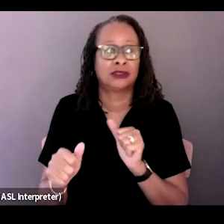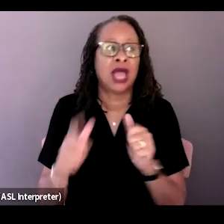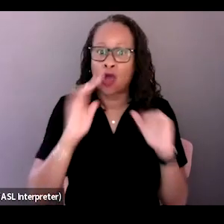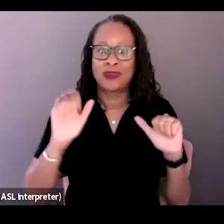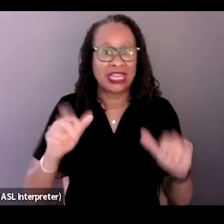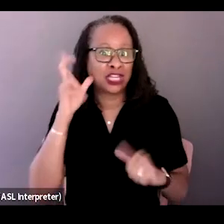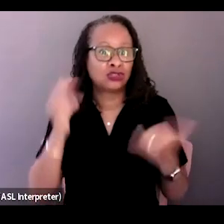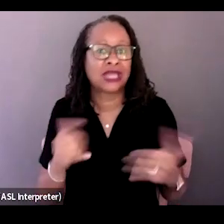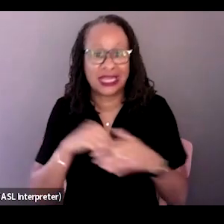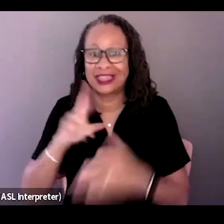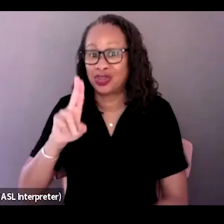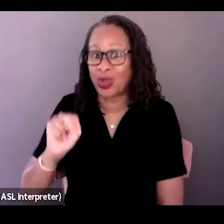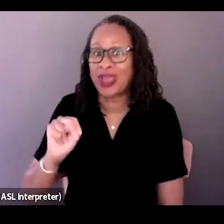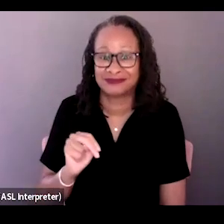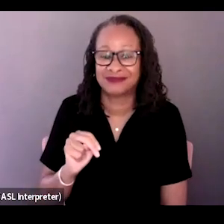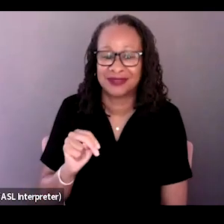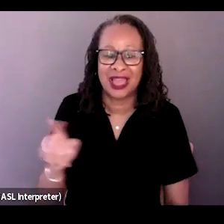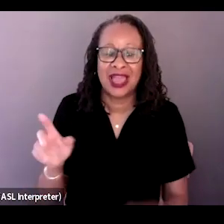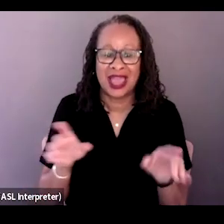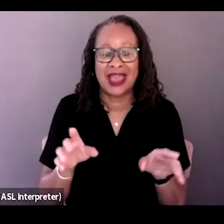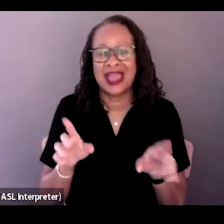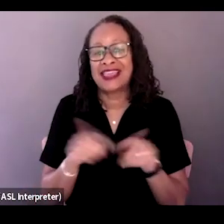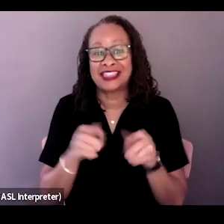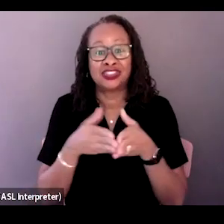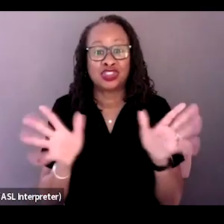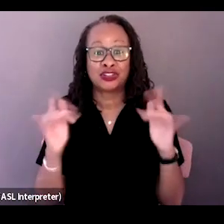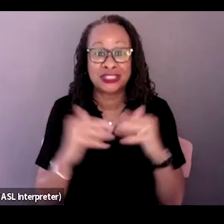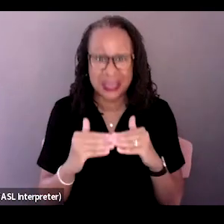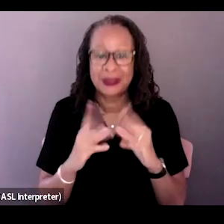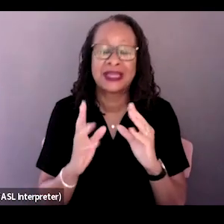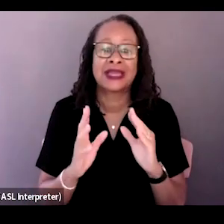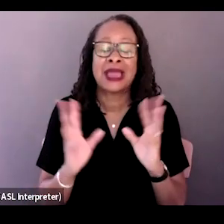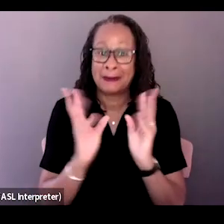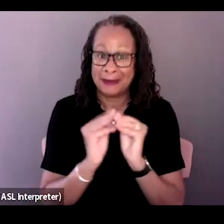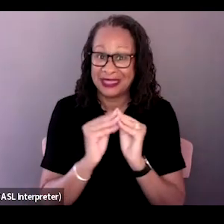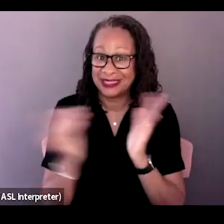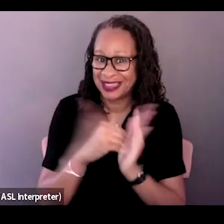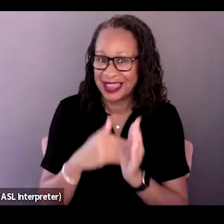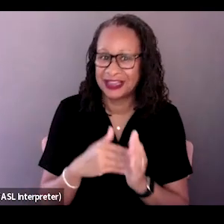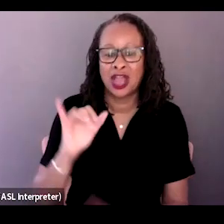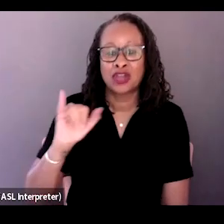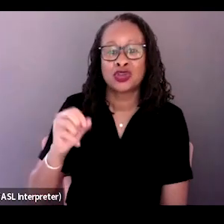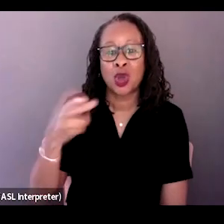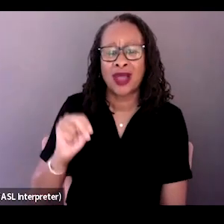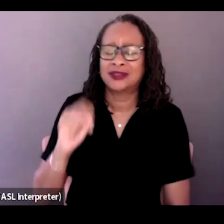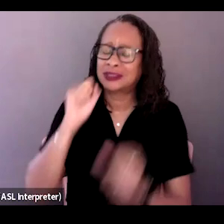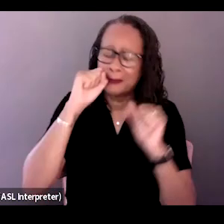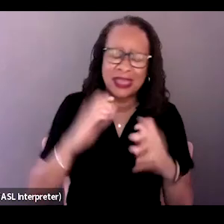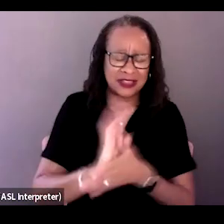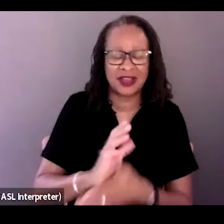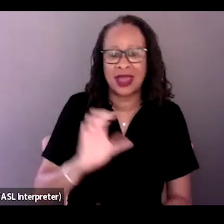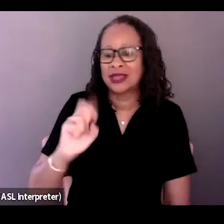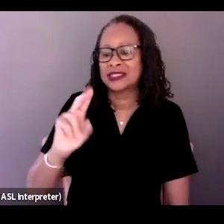UN as the General Assembly meets yet again. Johan, it's an extraordinary film, soundtrack to a